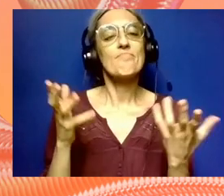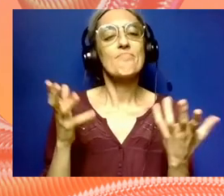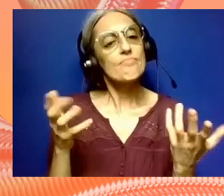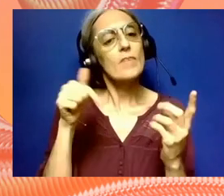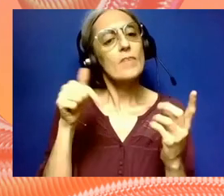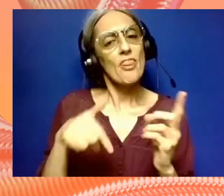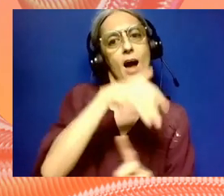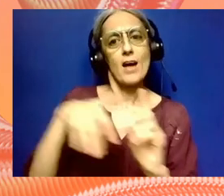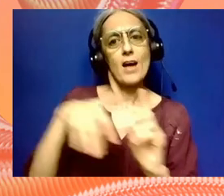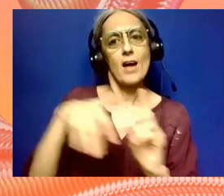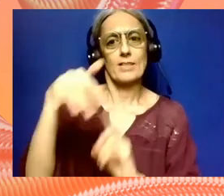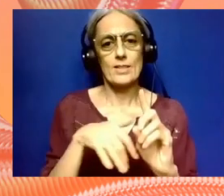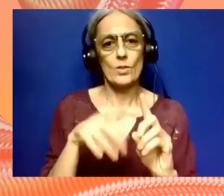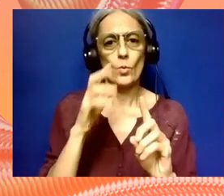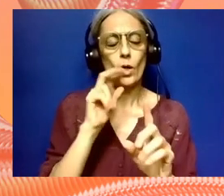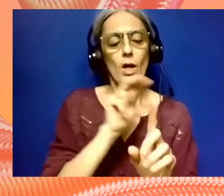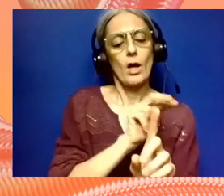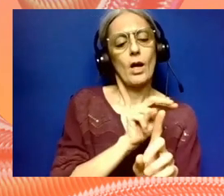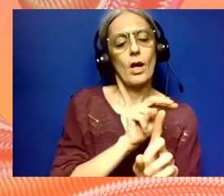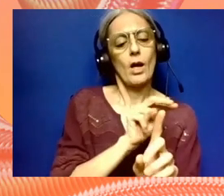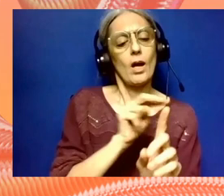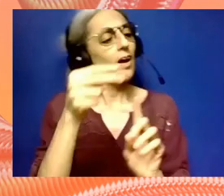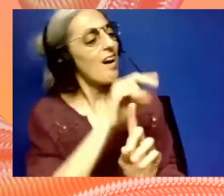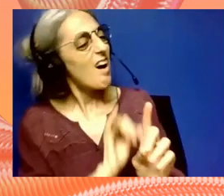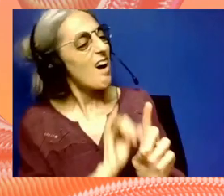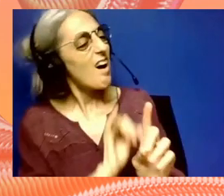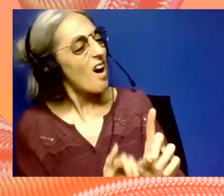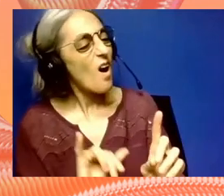so poetic and